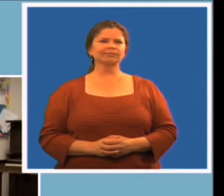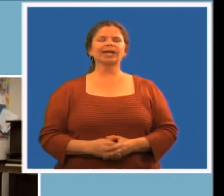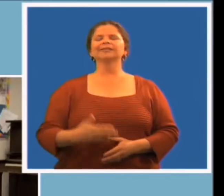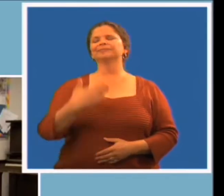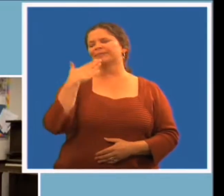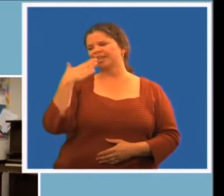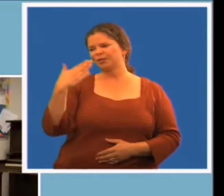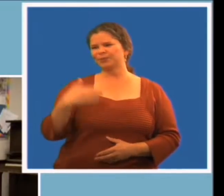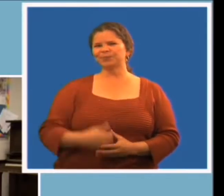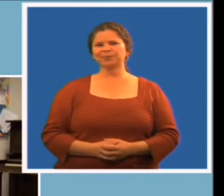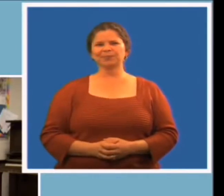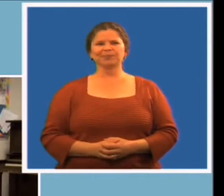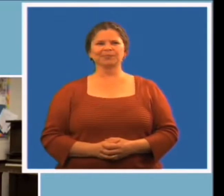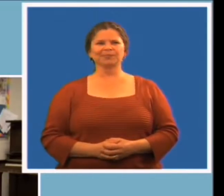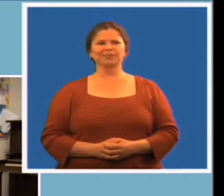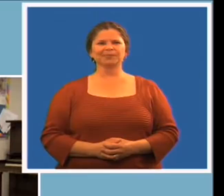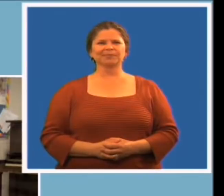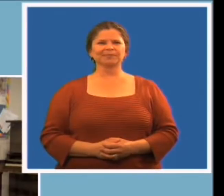Thank you.